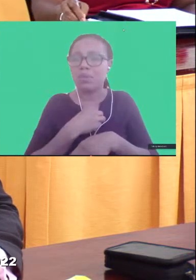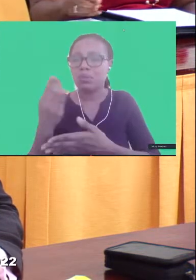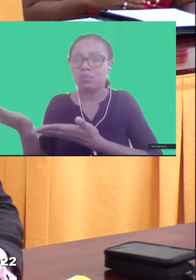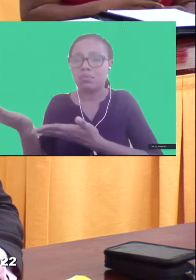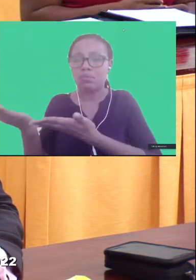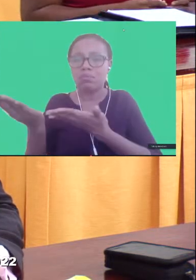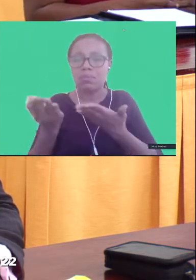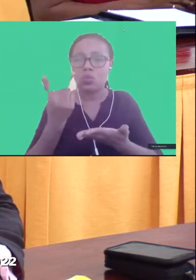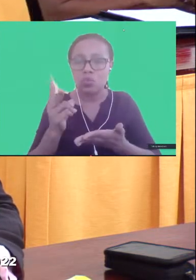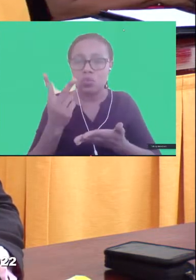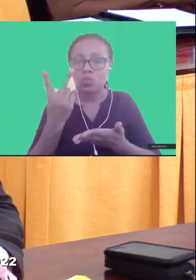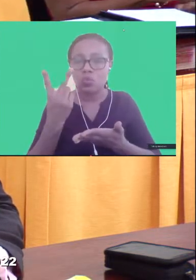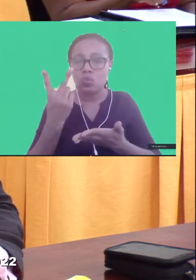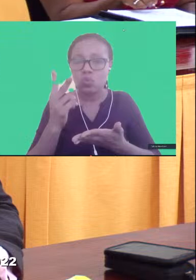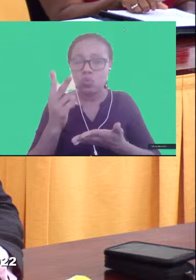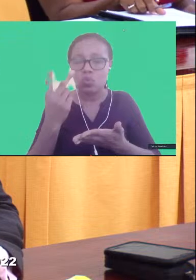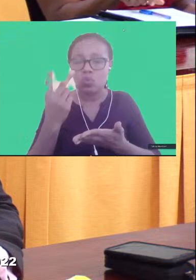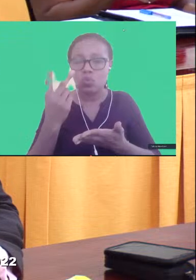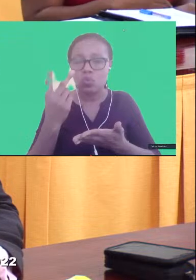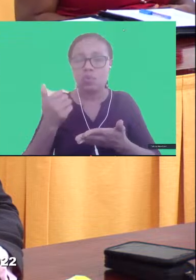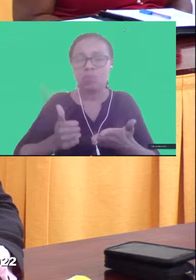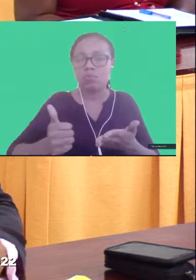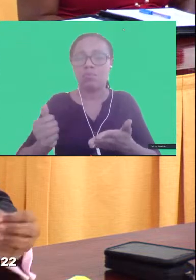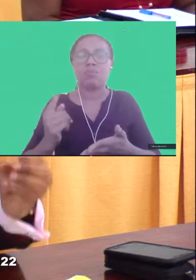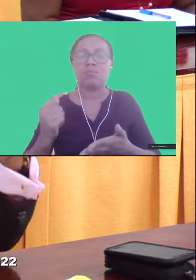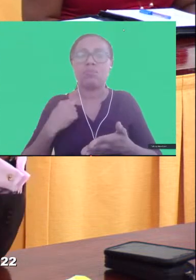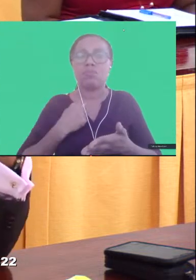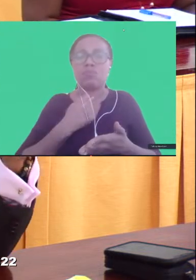constantly being monitored, so that we ensure that we do not have